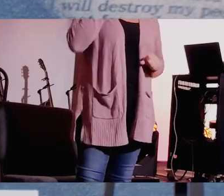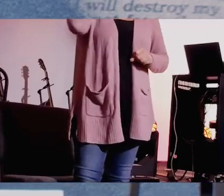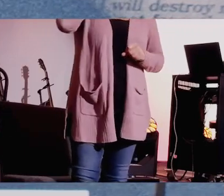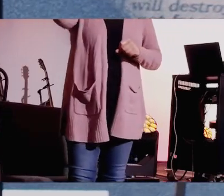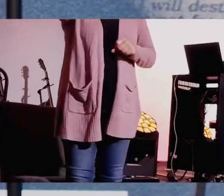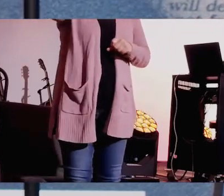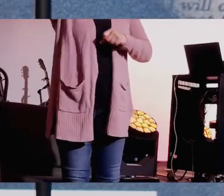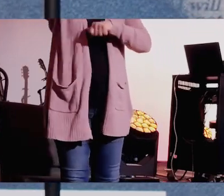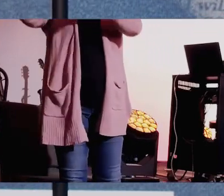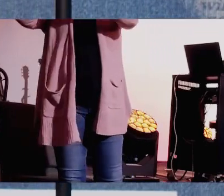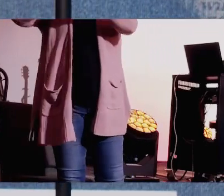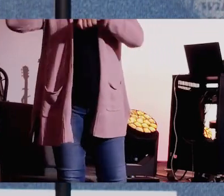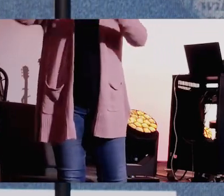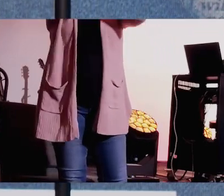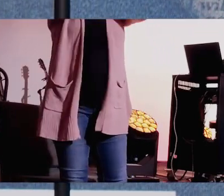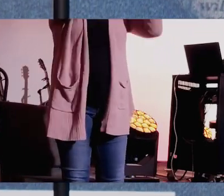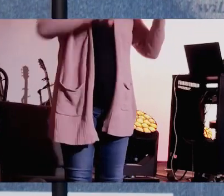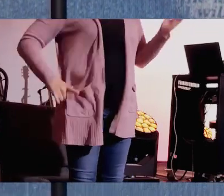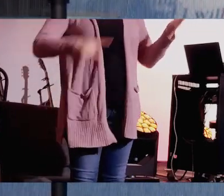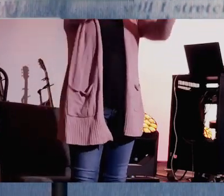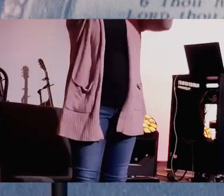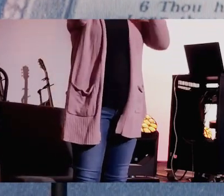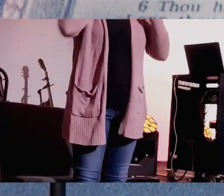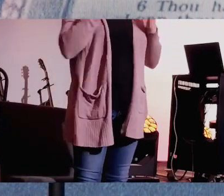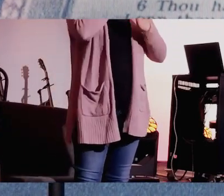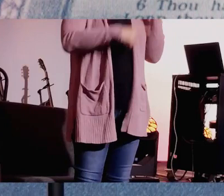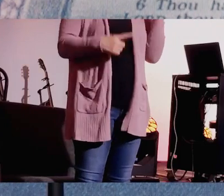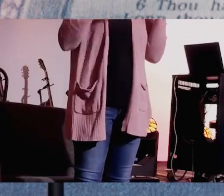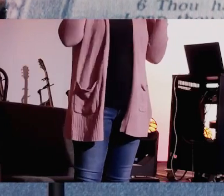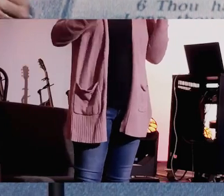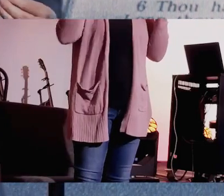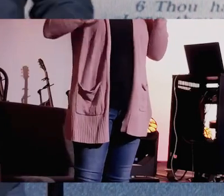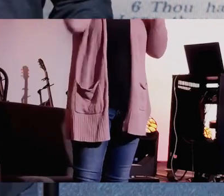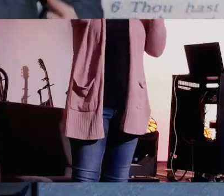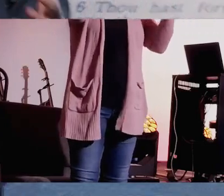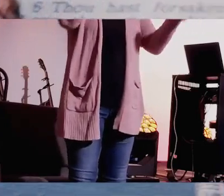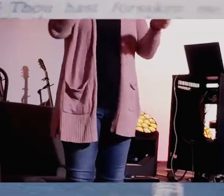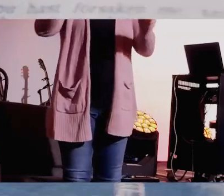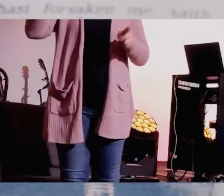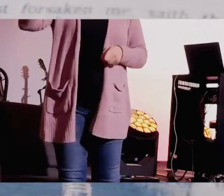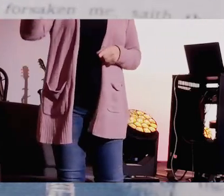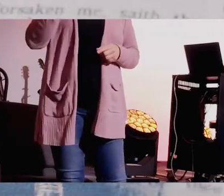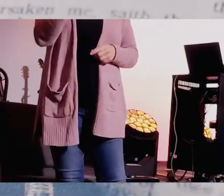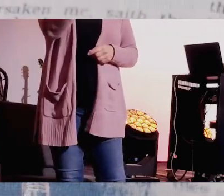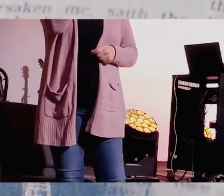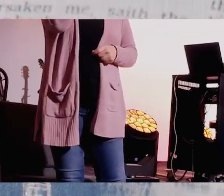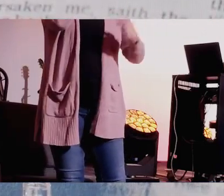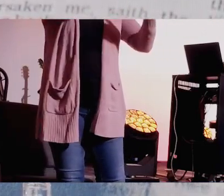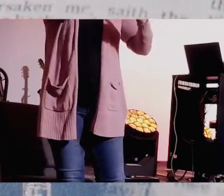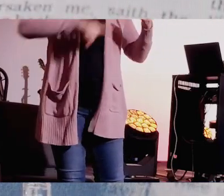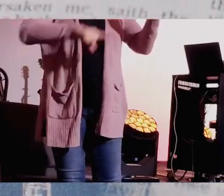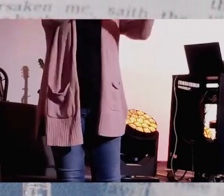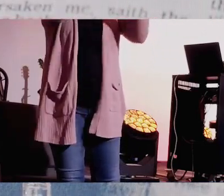another church, and I said, Lord, show me, Lord, in the spirit, what is going on here. And right then and there, the Lord started to show